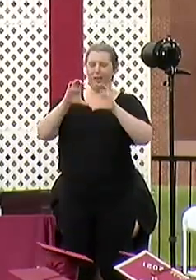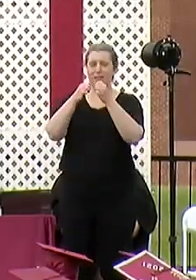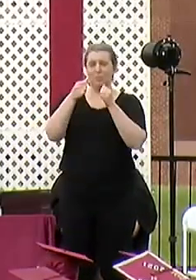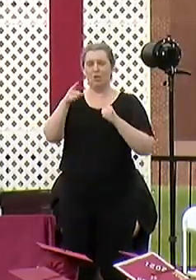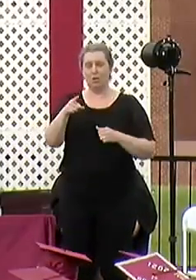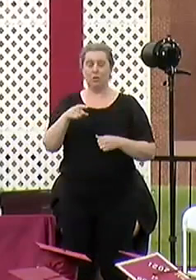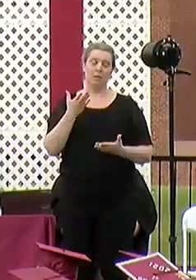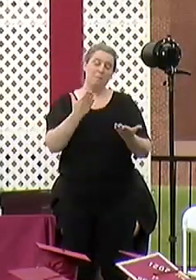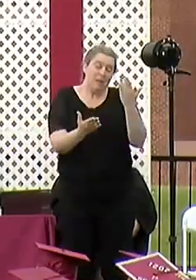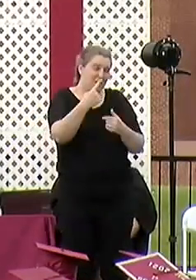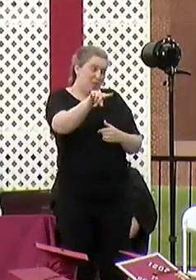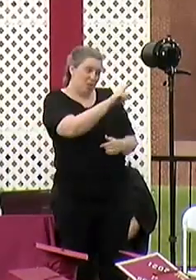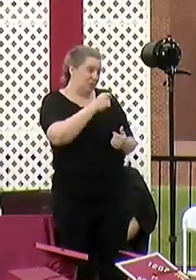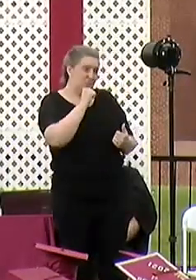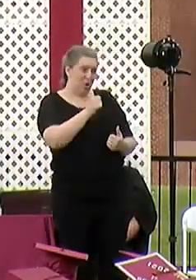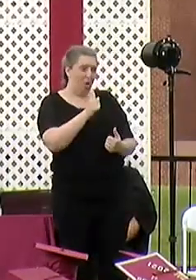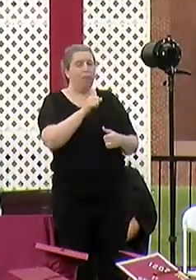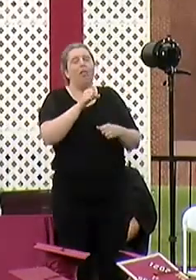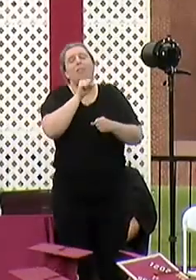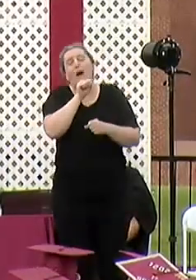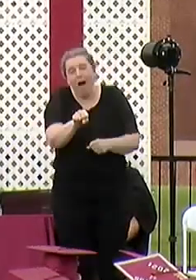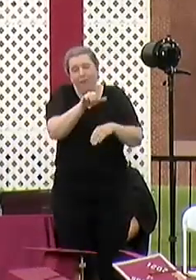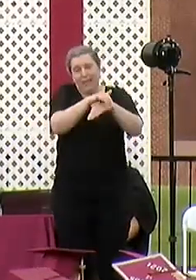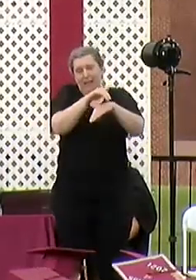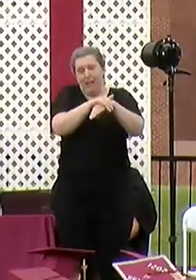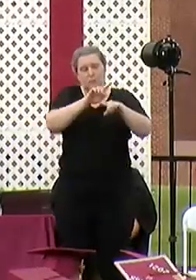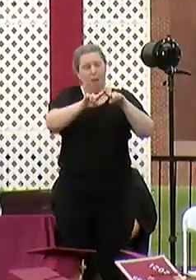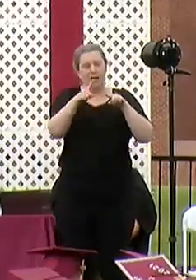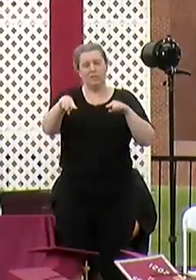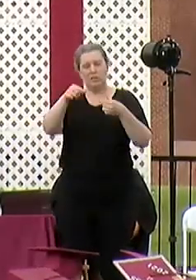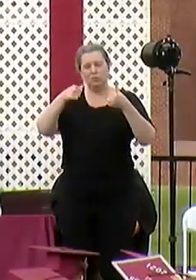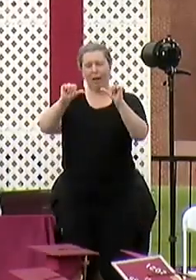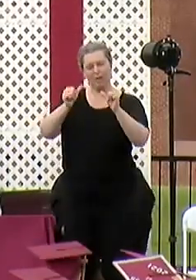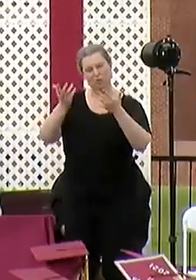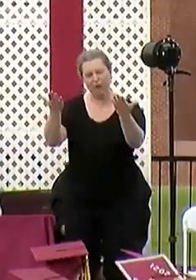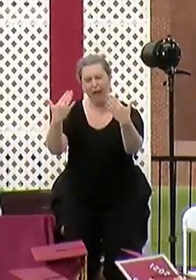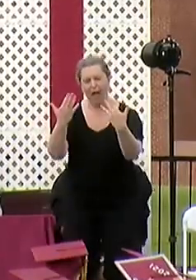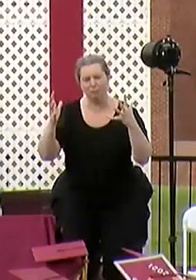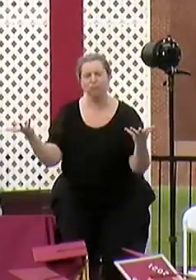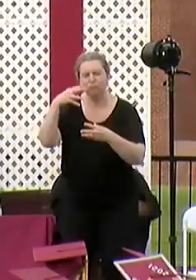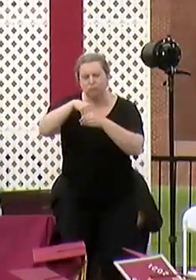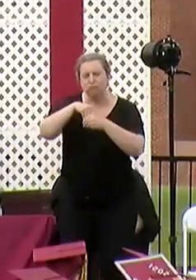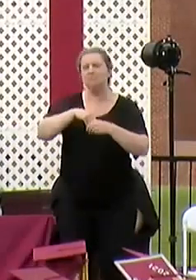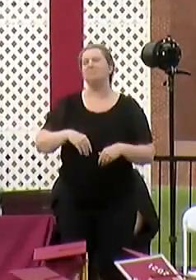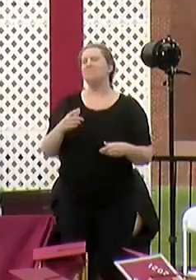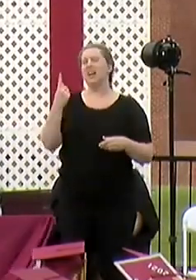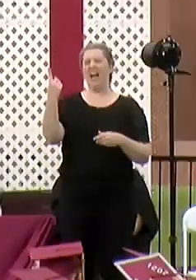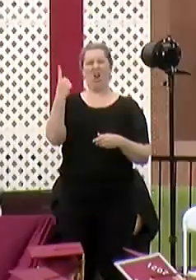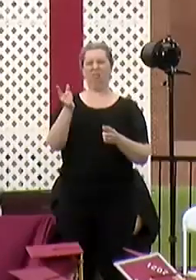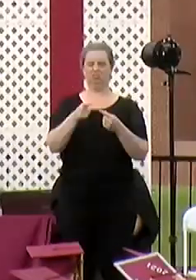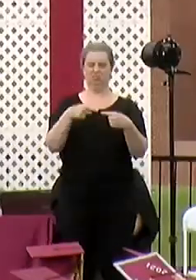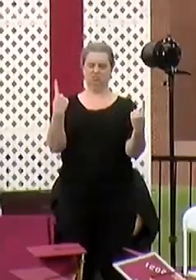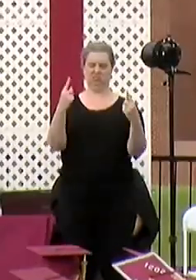have not loved English class as much as she does, Mrs. Schaefer still went above and beyond to try and engage them. I had always disliked